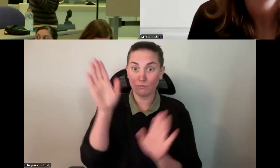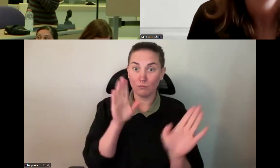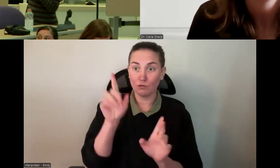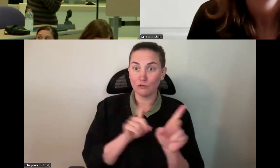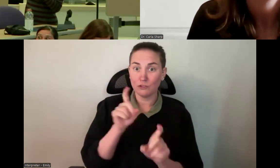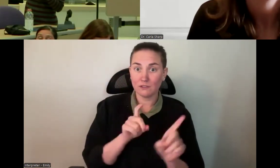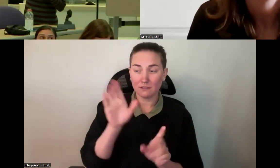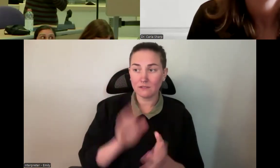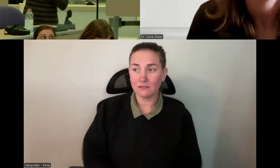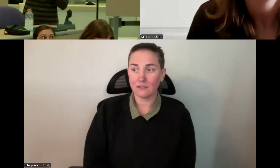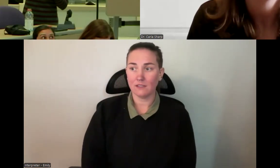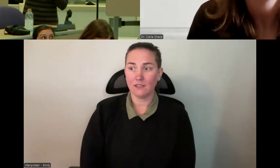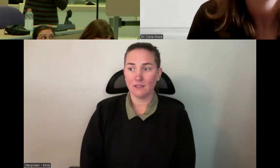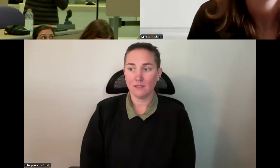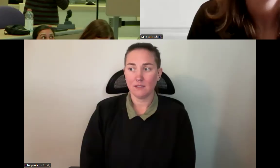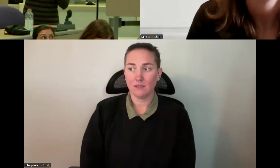might be here in the audience.